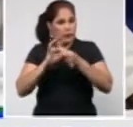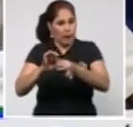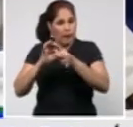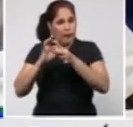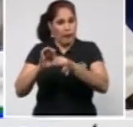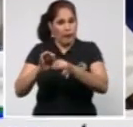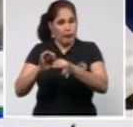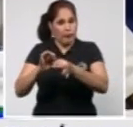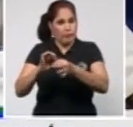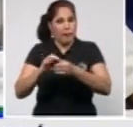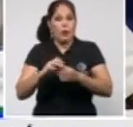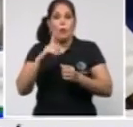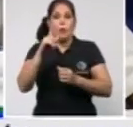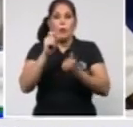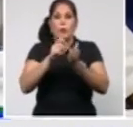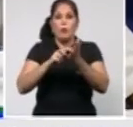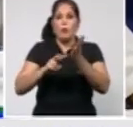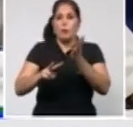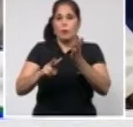and Camagüey.